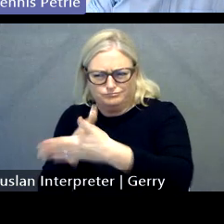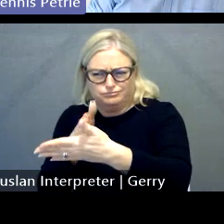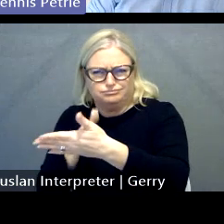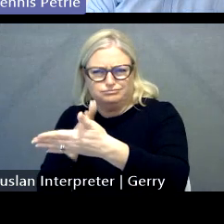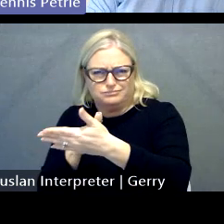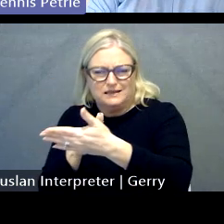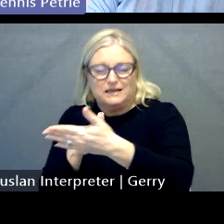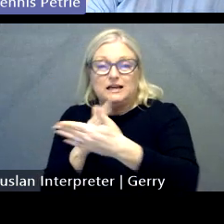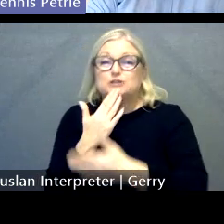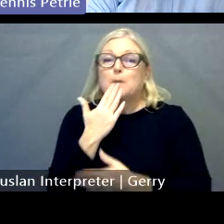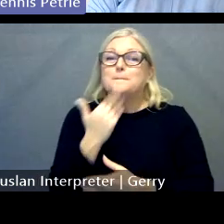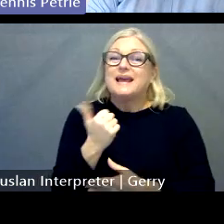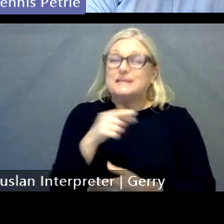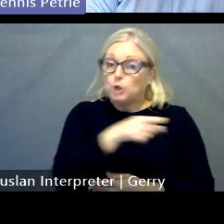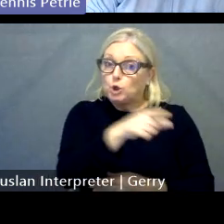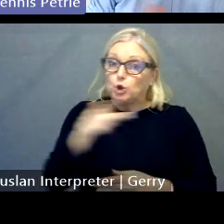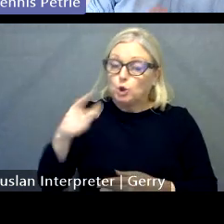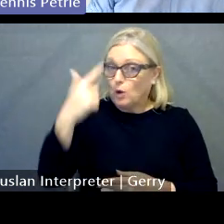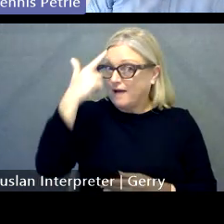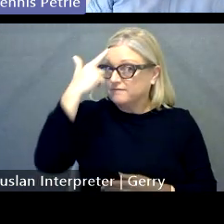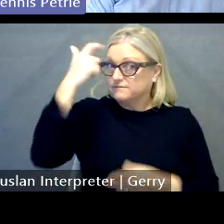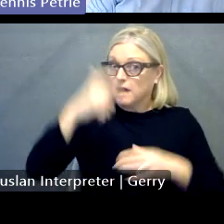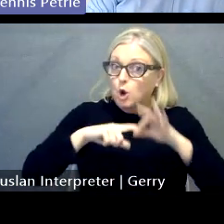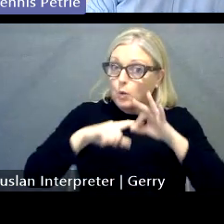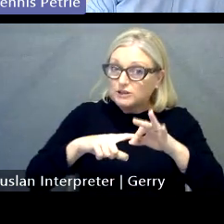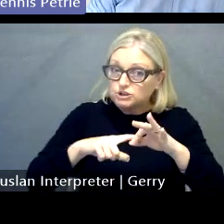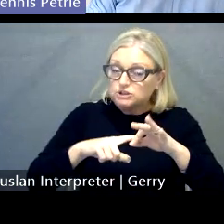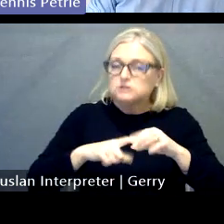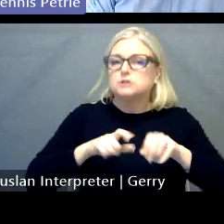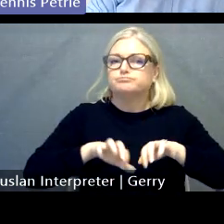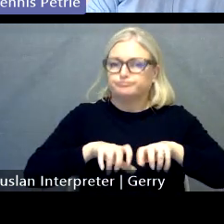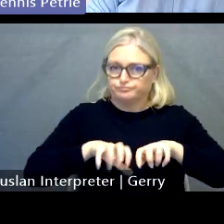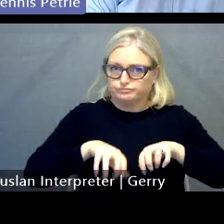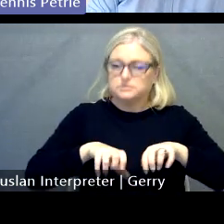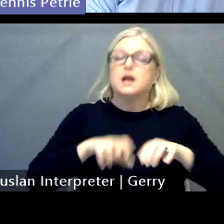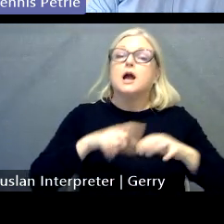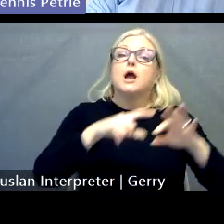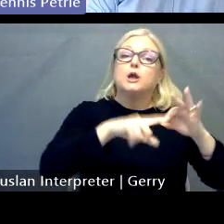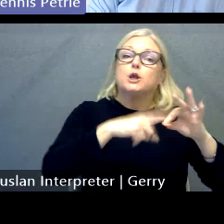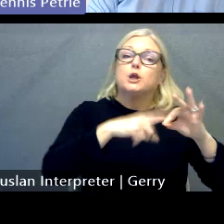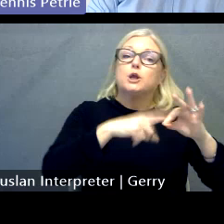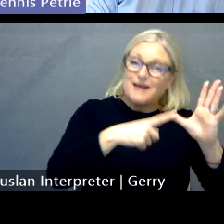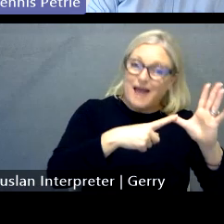chat or the Q&A, whatever's working for you. And if neither are working, send an email to